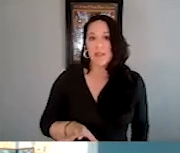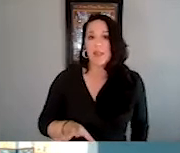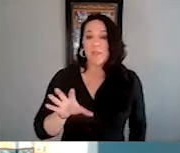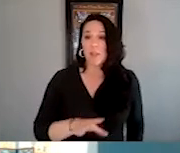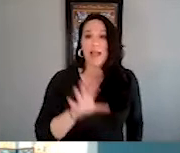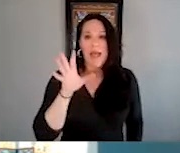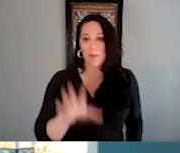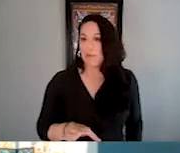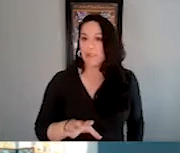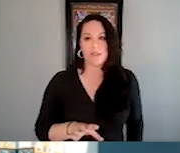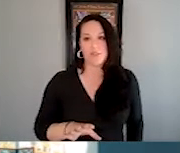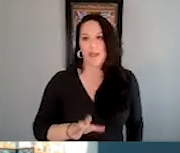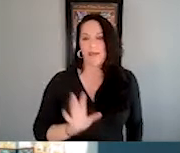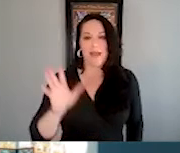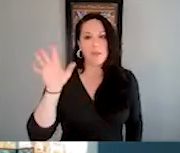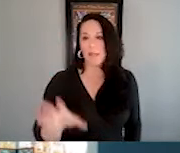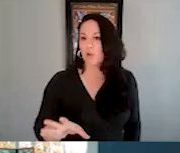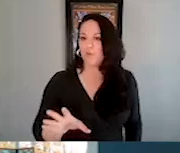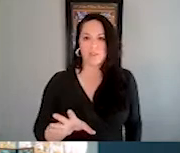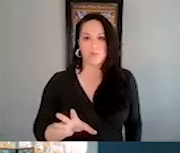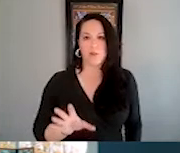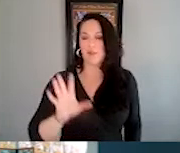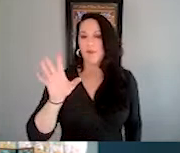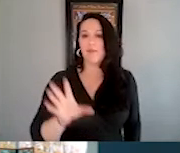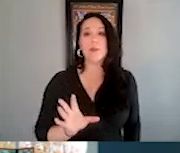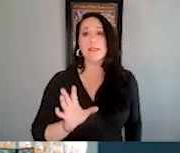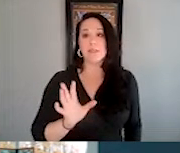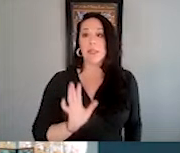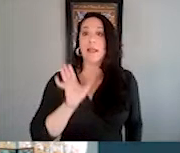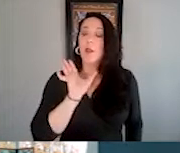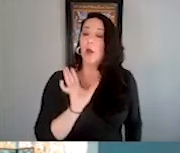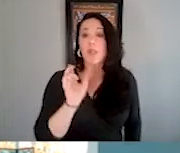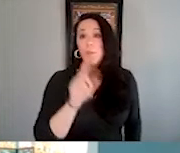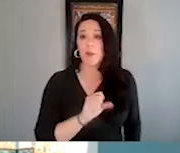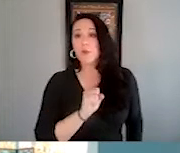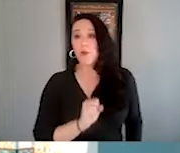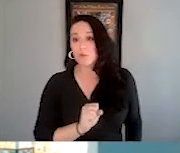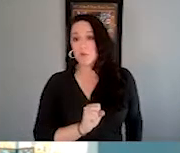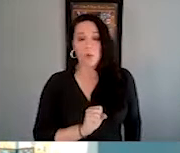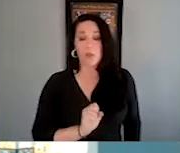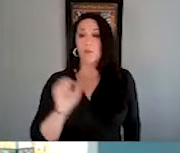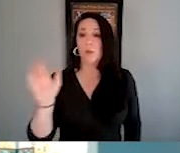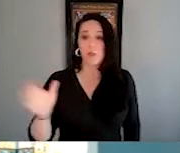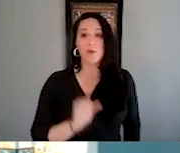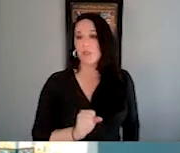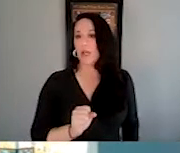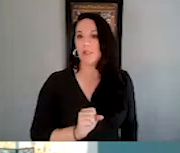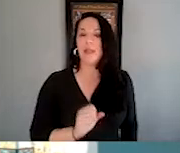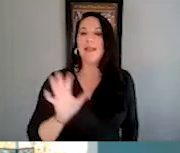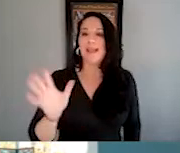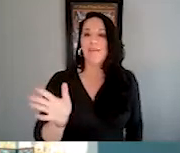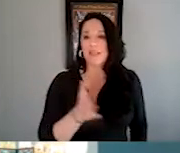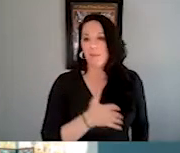do this. Figuring out how many retailers you have, how many medical professional practices you have, whatever it is, and being like, okay, where do you go to work? Where do you go to